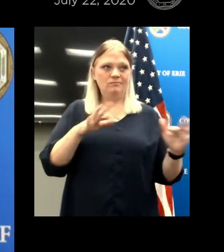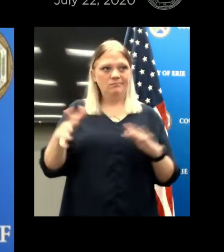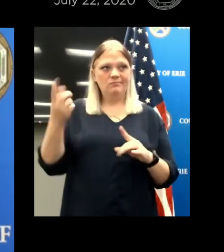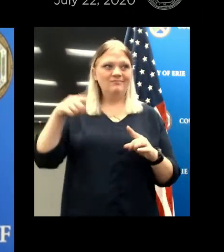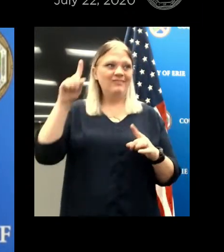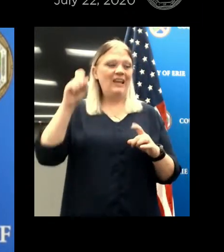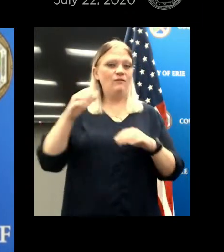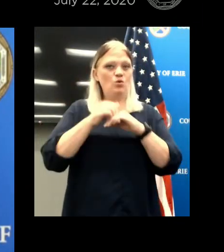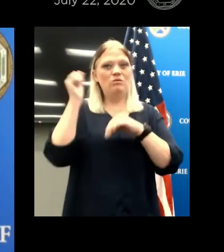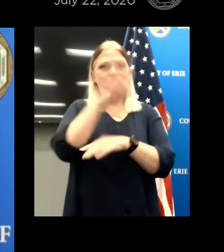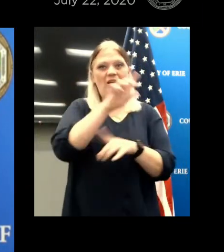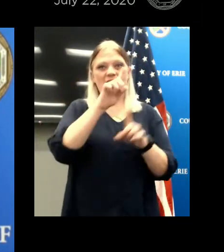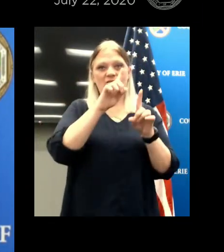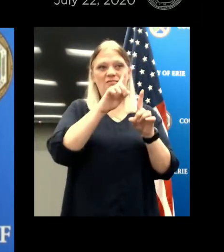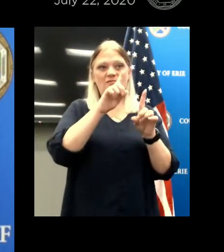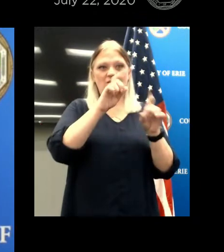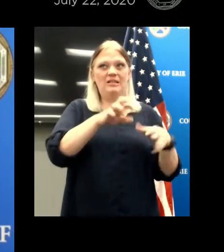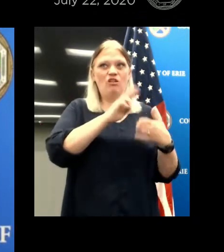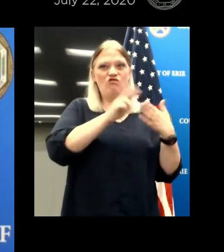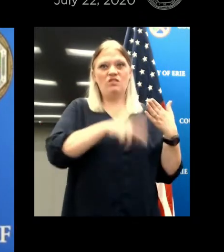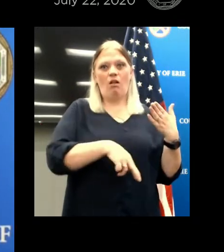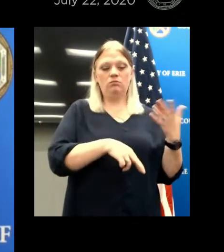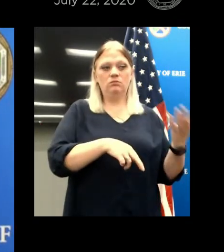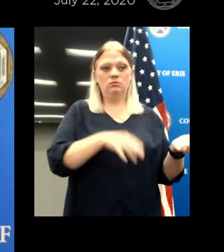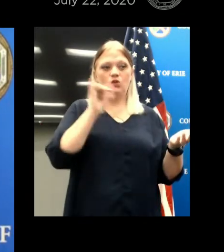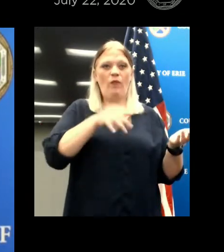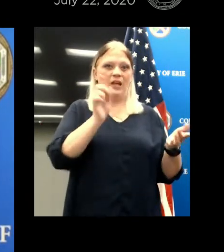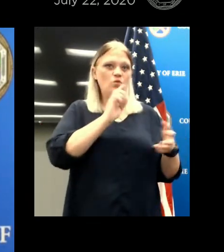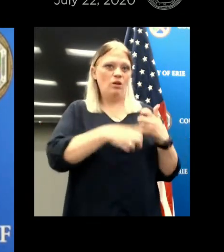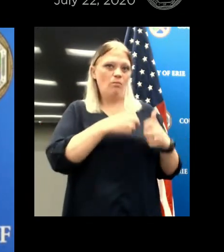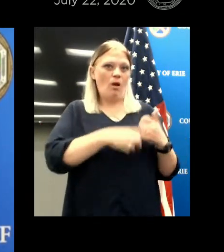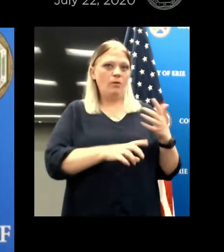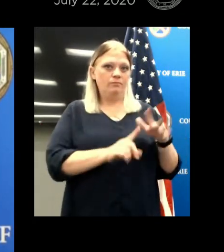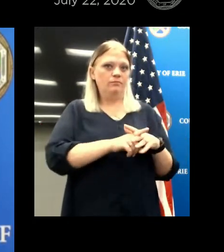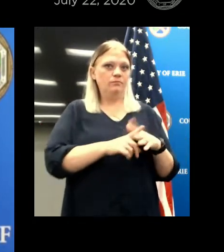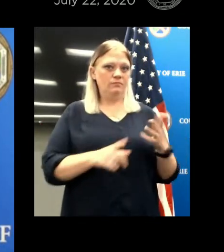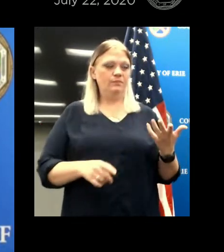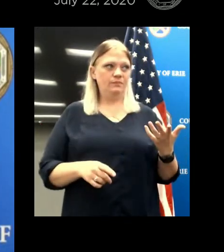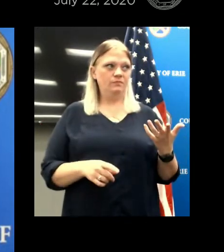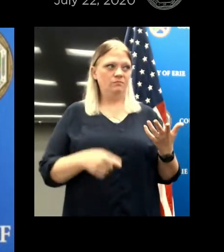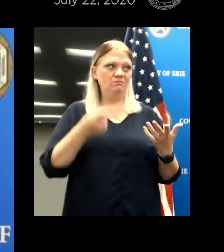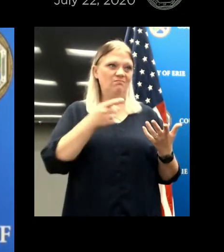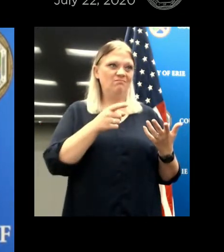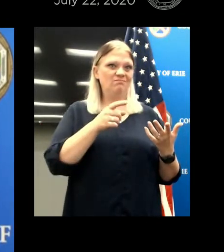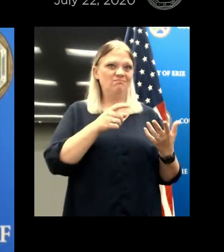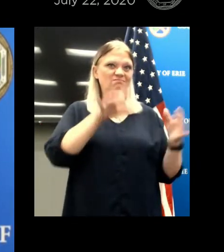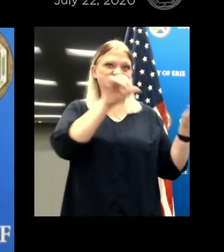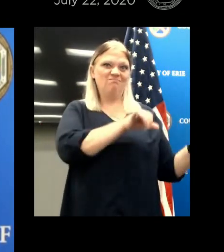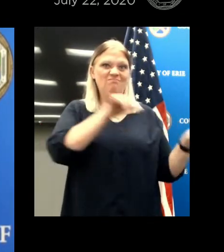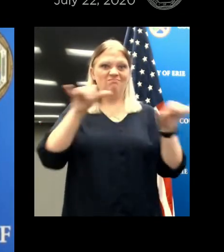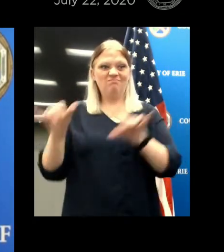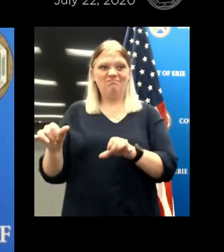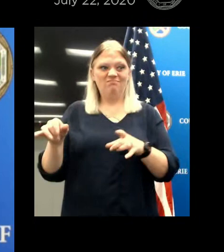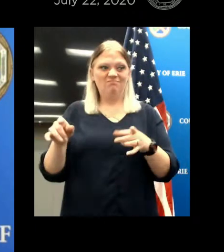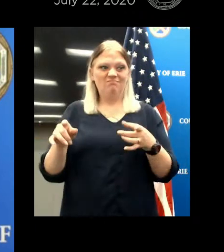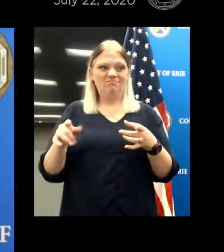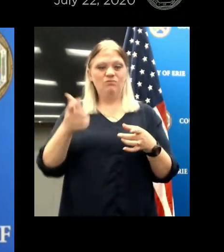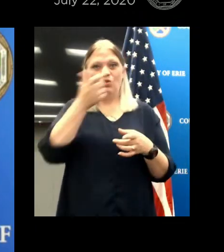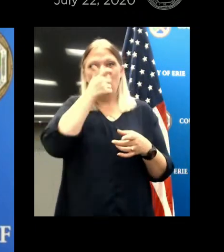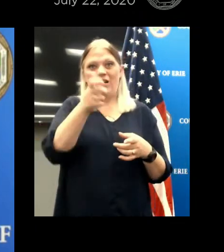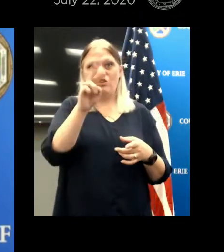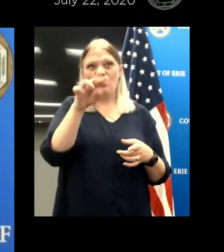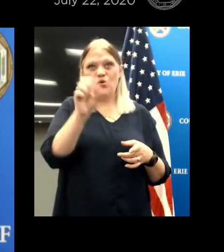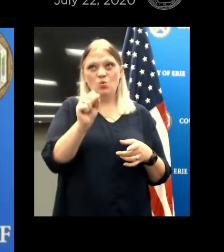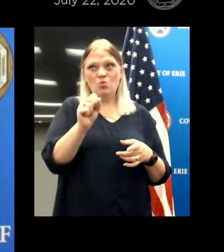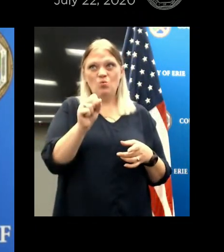they have to send out their test results to, and so that's where the problem is. And they're kind of in the same boat as you watch on the news,